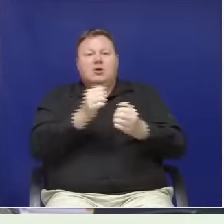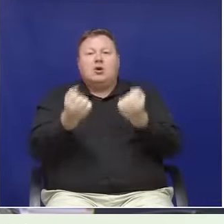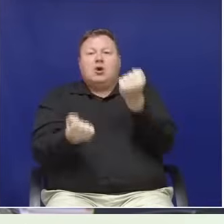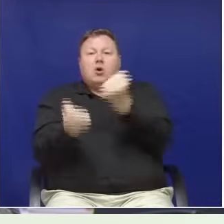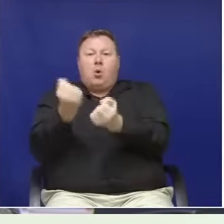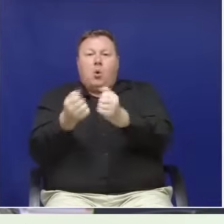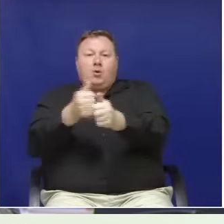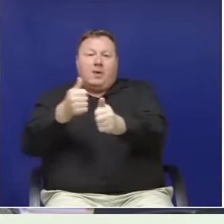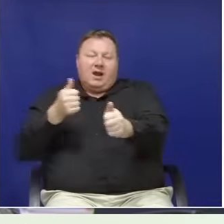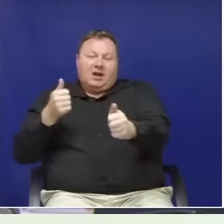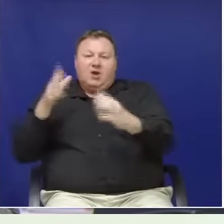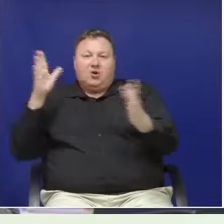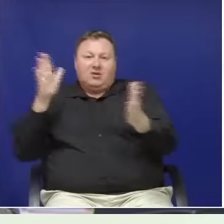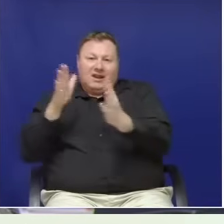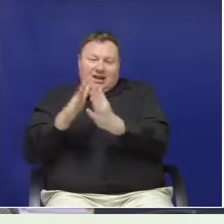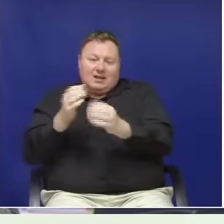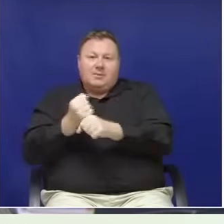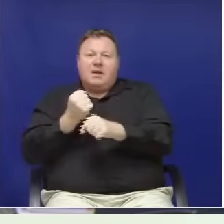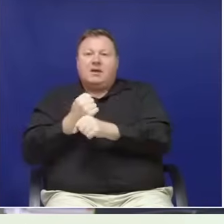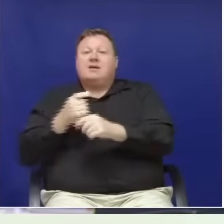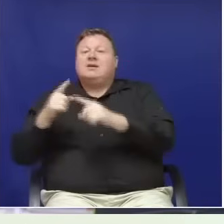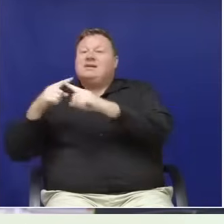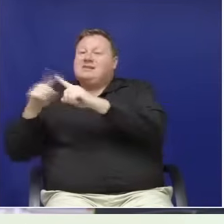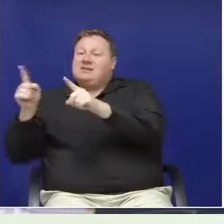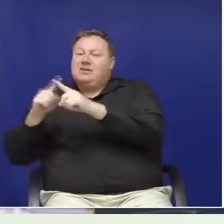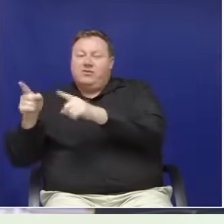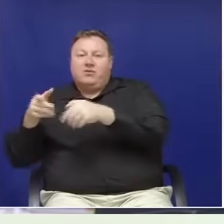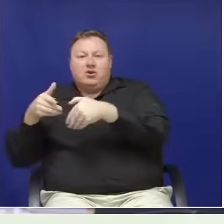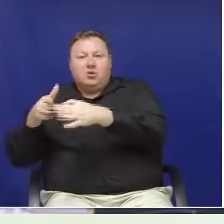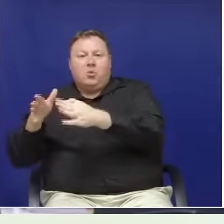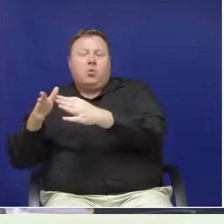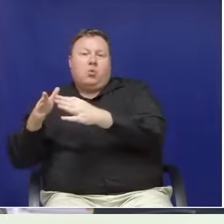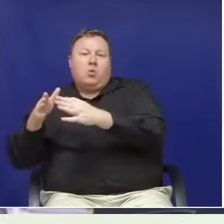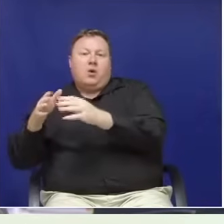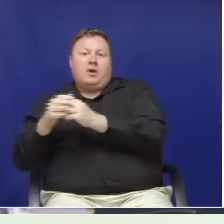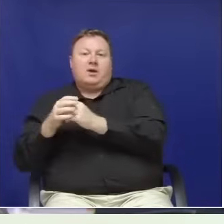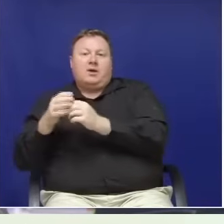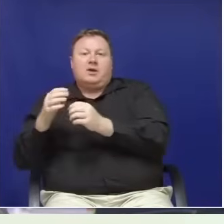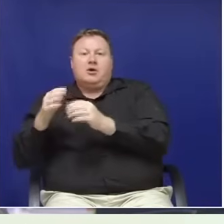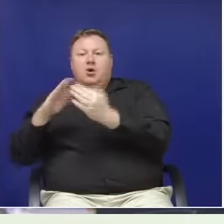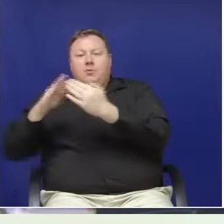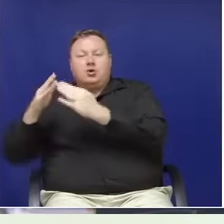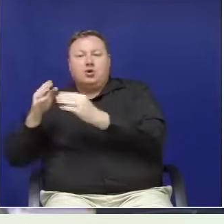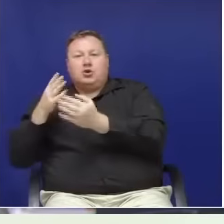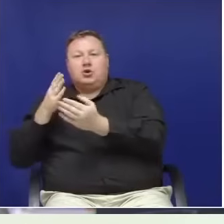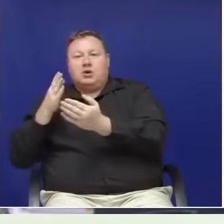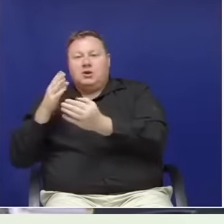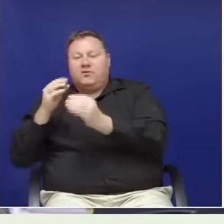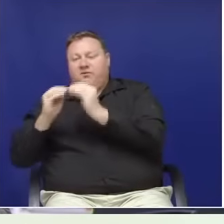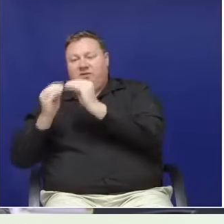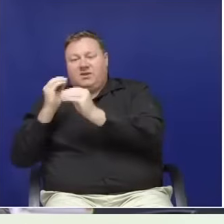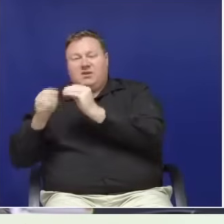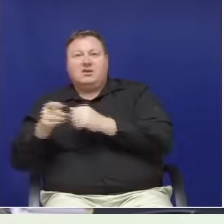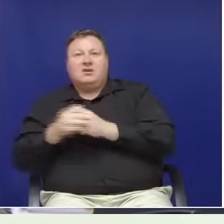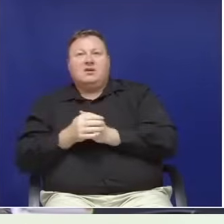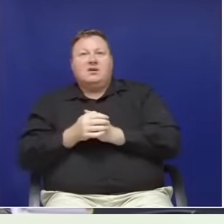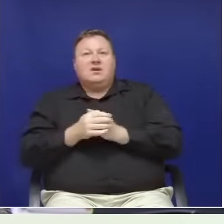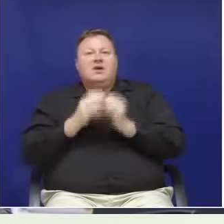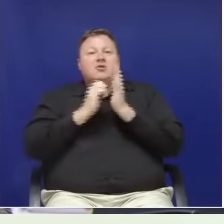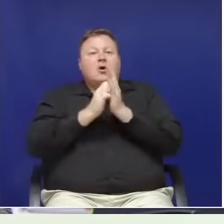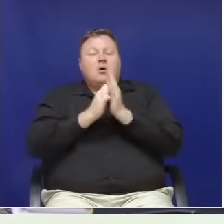maximizing alternative sentencing and community corrections. I would make an example in a study tour that we just had in the